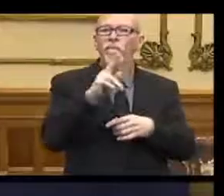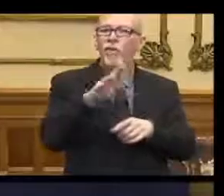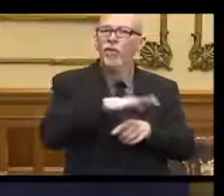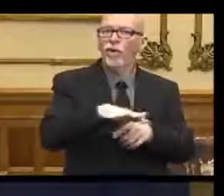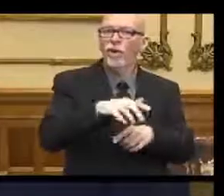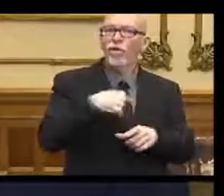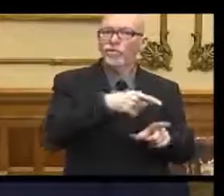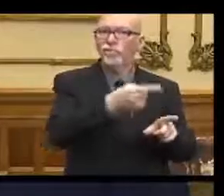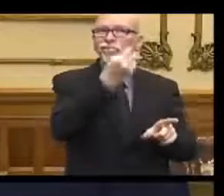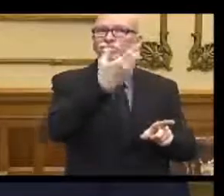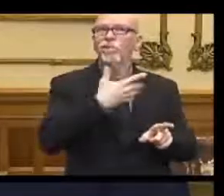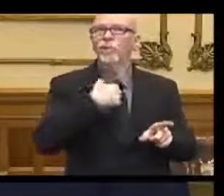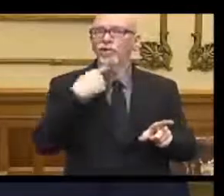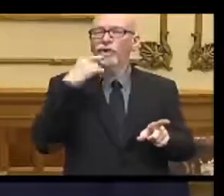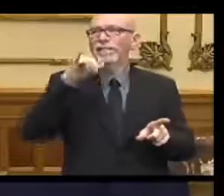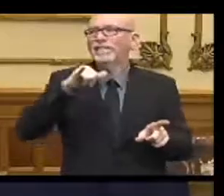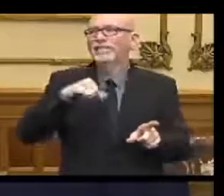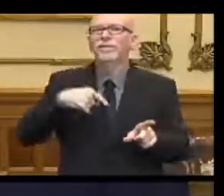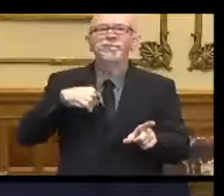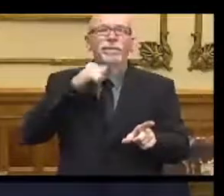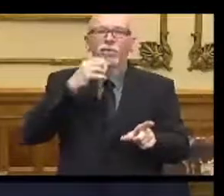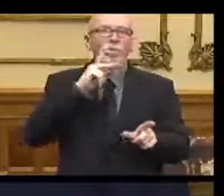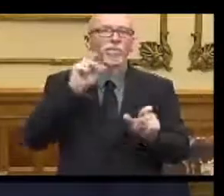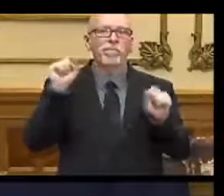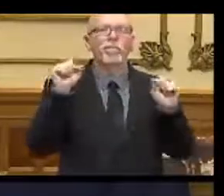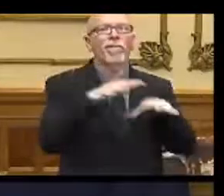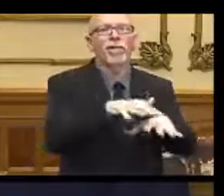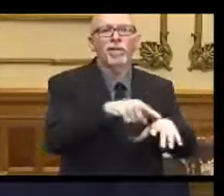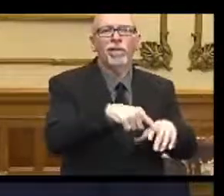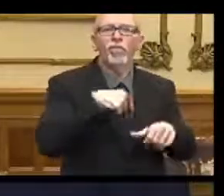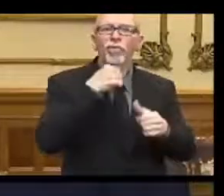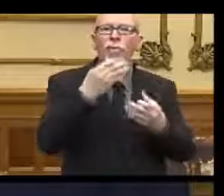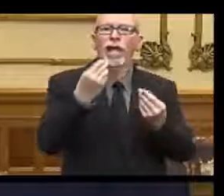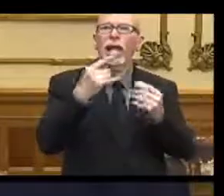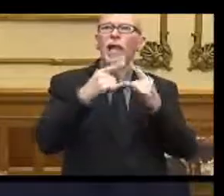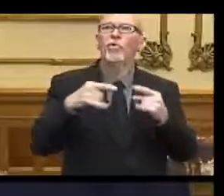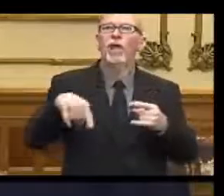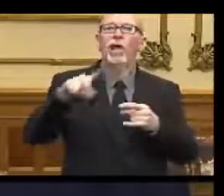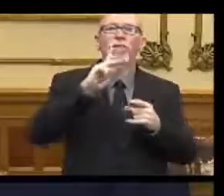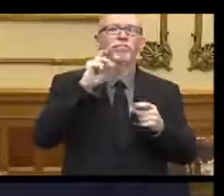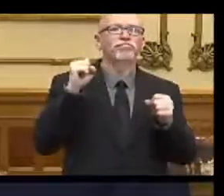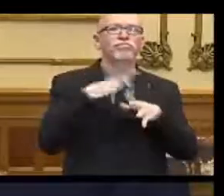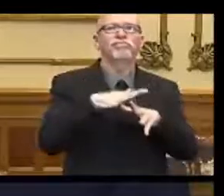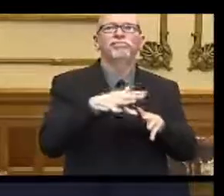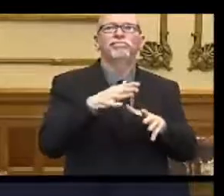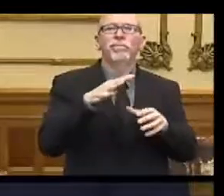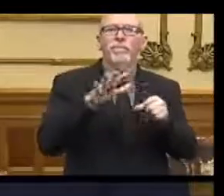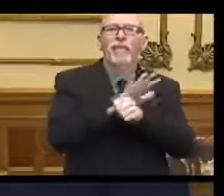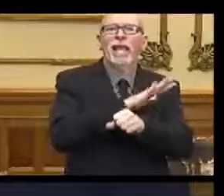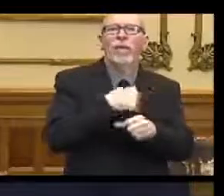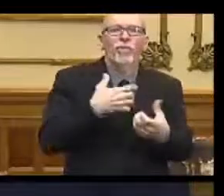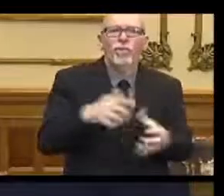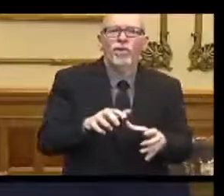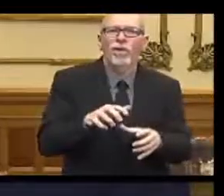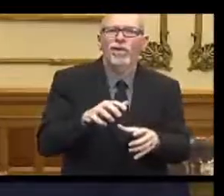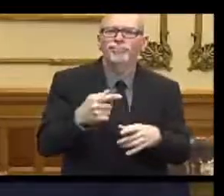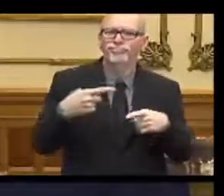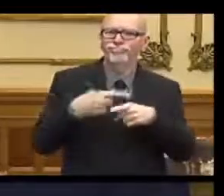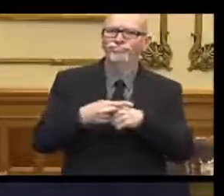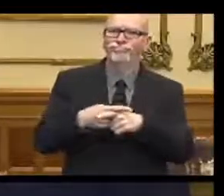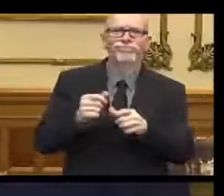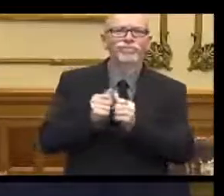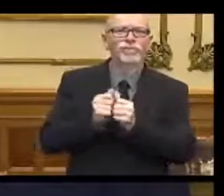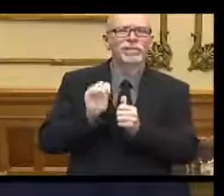we heard from them and said, okay, this is not what we intended. We did not want our campgrounds backed up and packed. That was counter to the